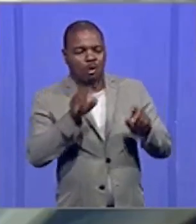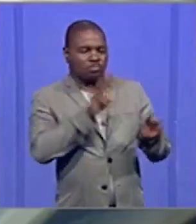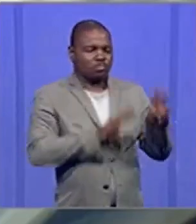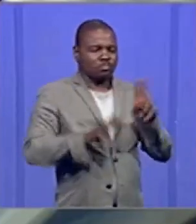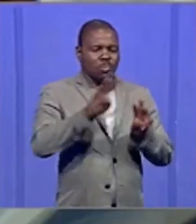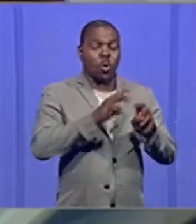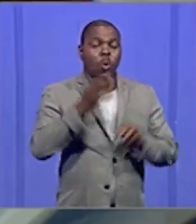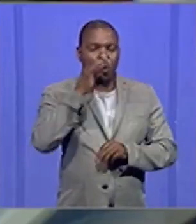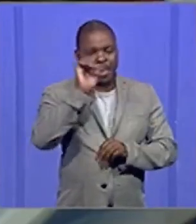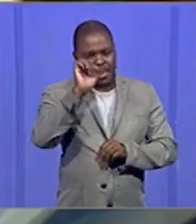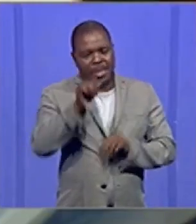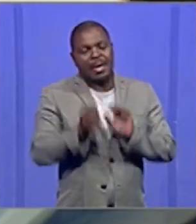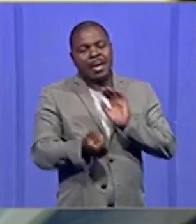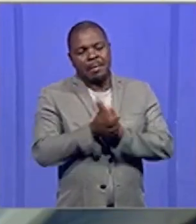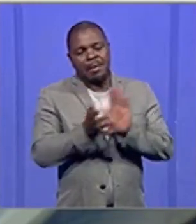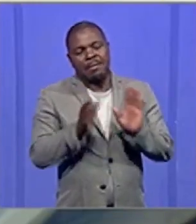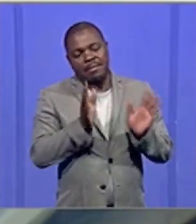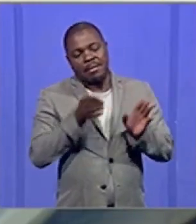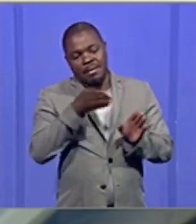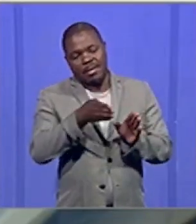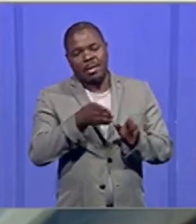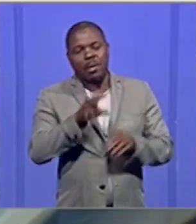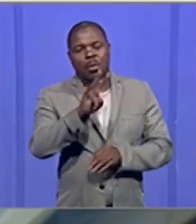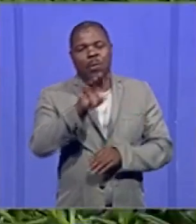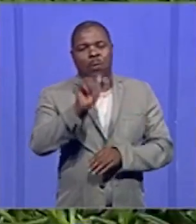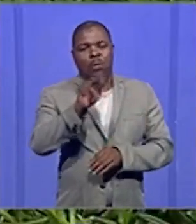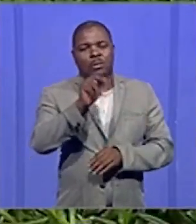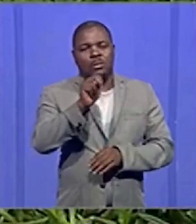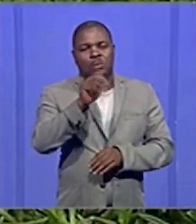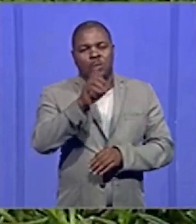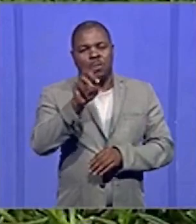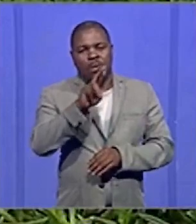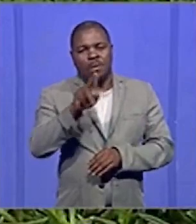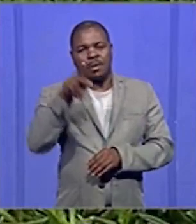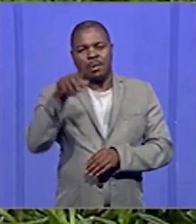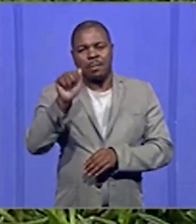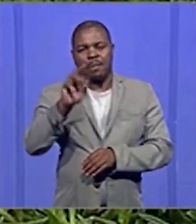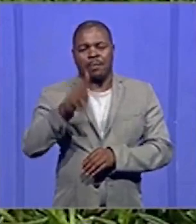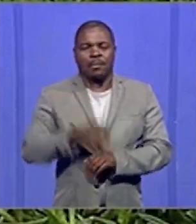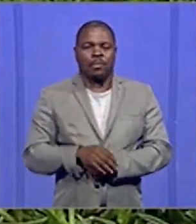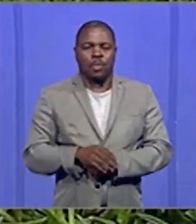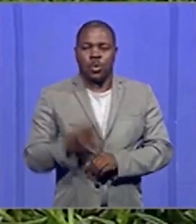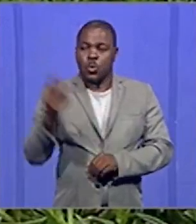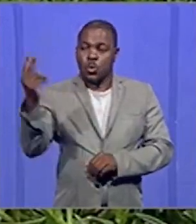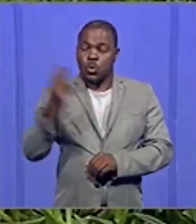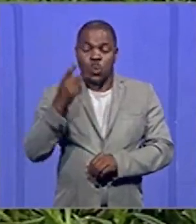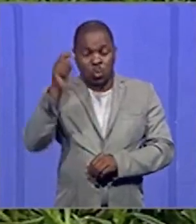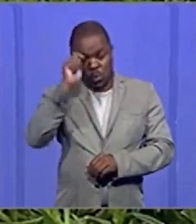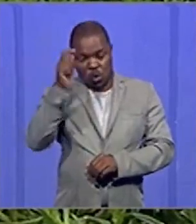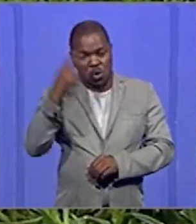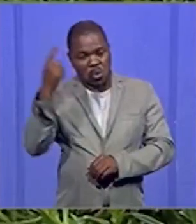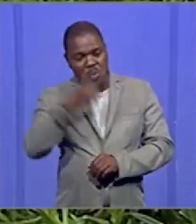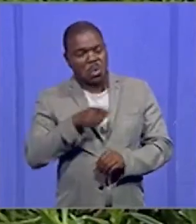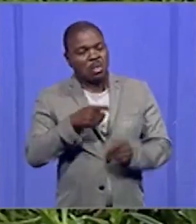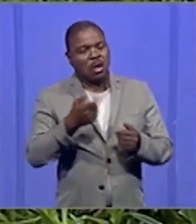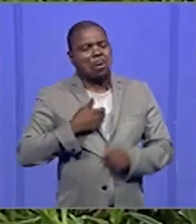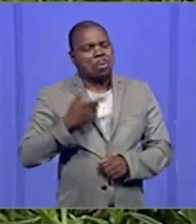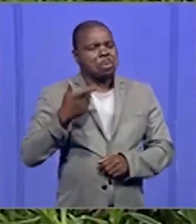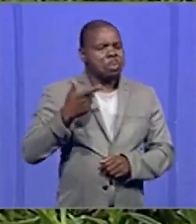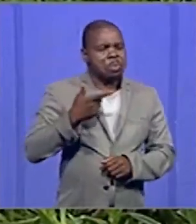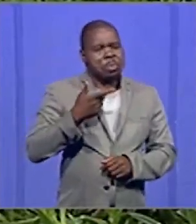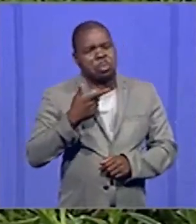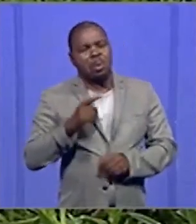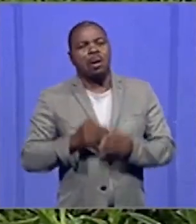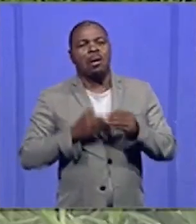ntse le tseo di diragetseng mo marekelong ano a Wonder Park. They come two guys, they take a guns by that guy.